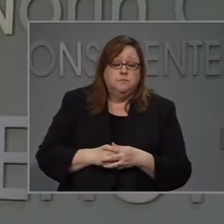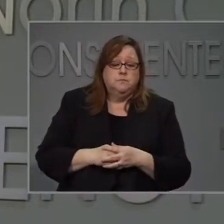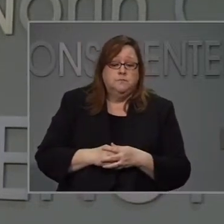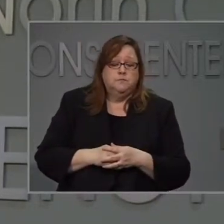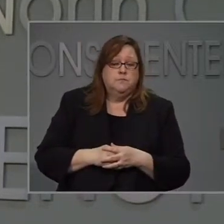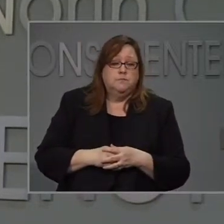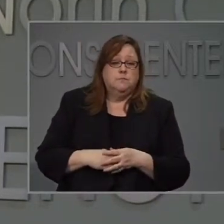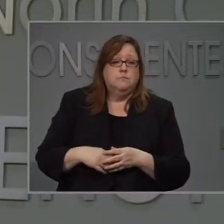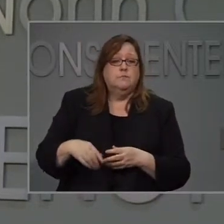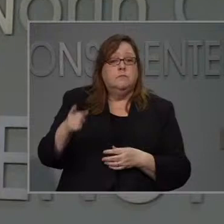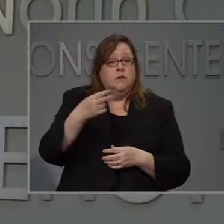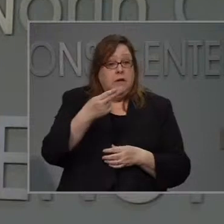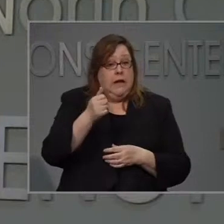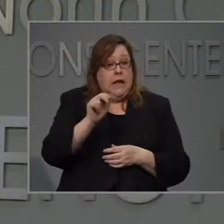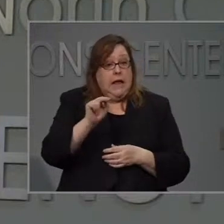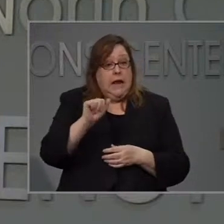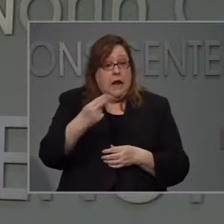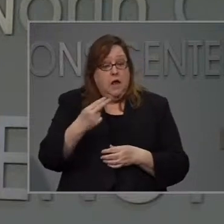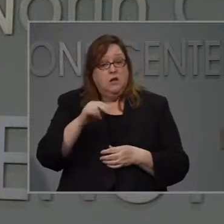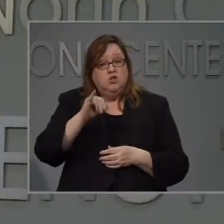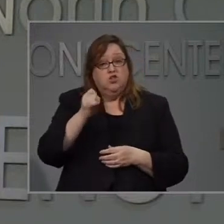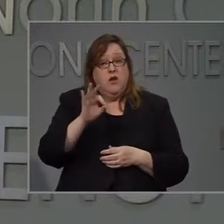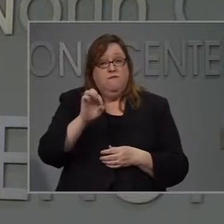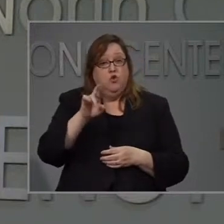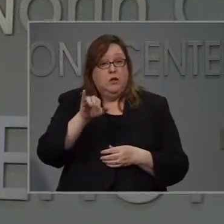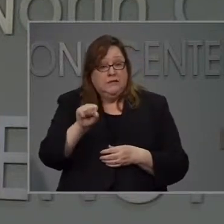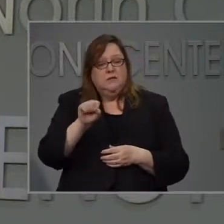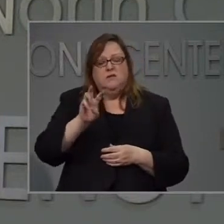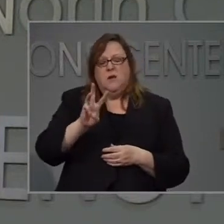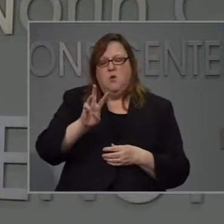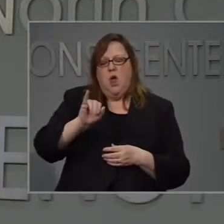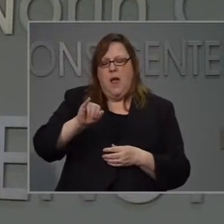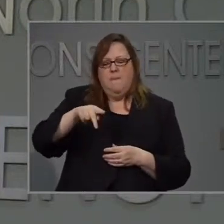Hannah Jeffries, WITN.